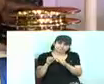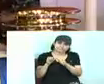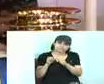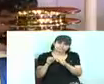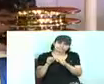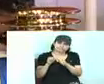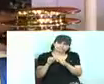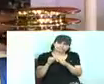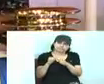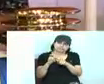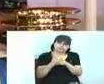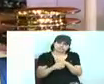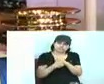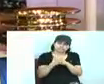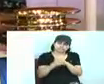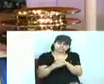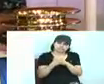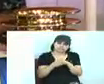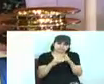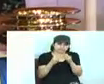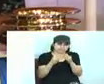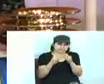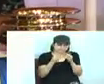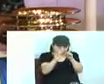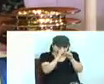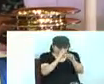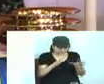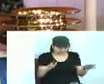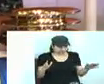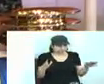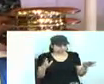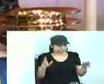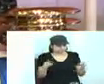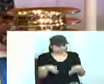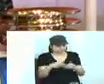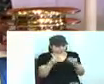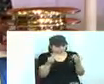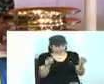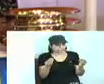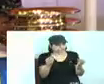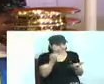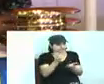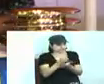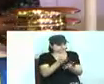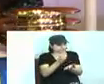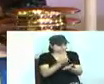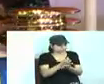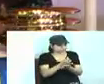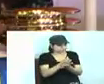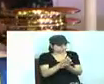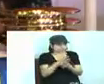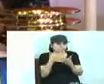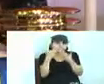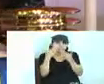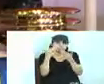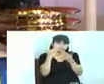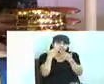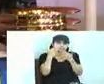that you took the bread and you blessed it, and the cup and you gave